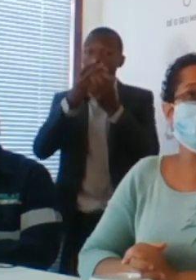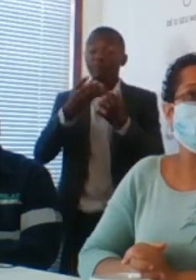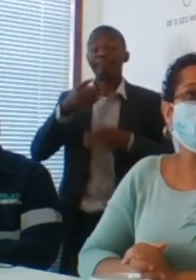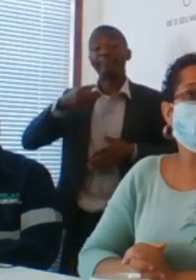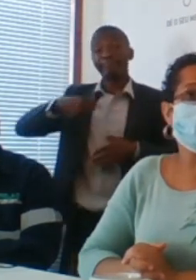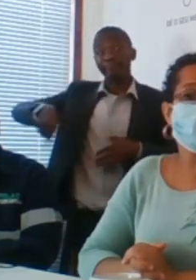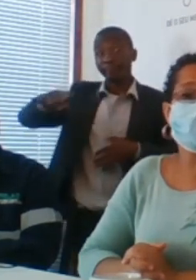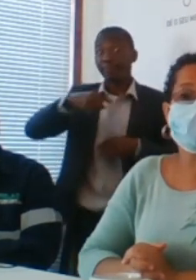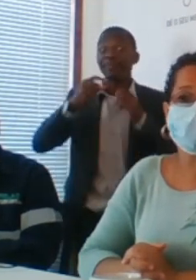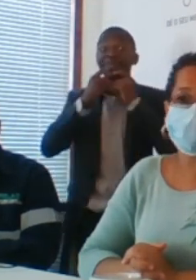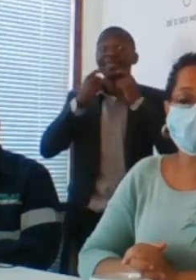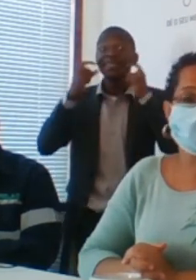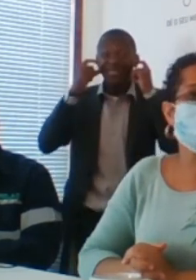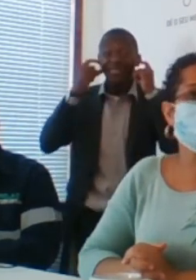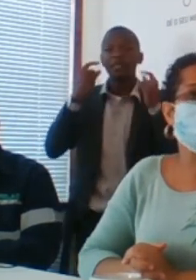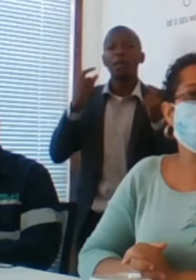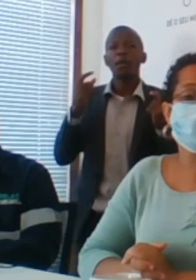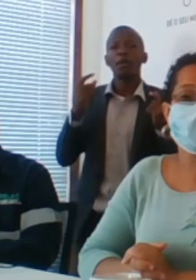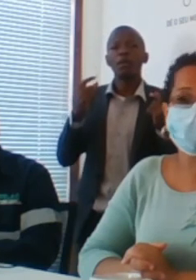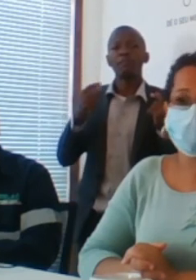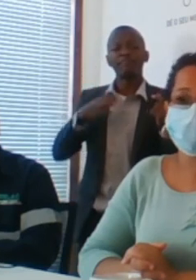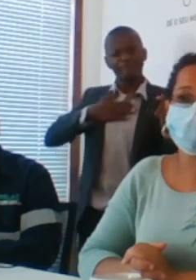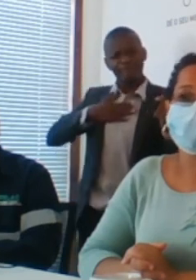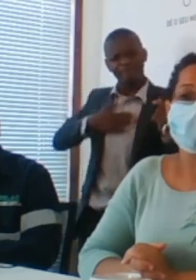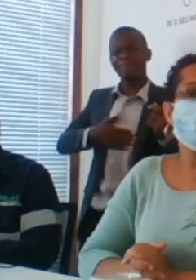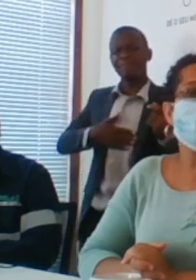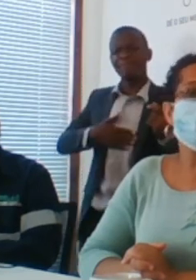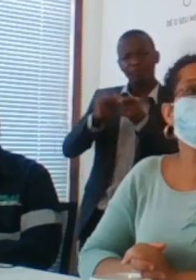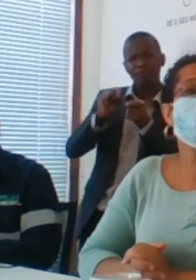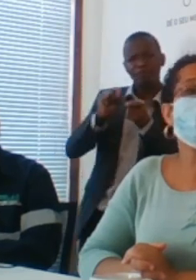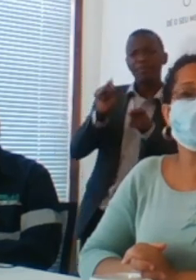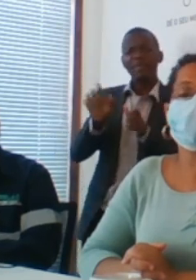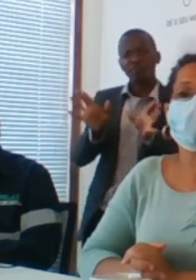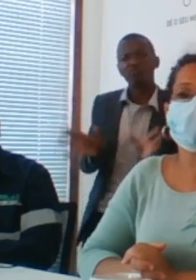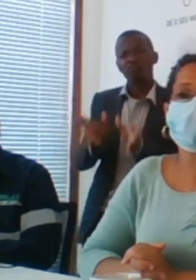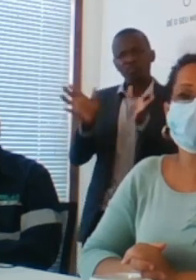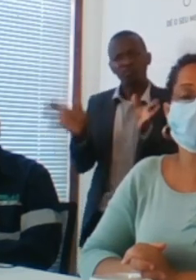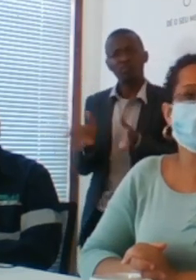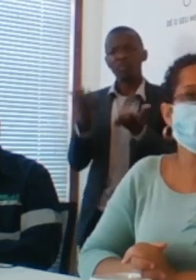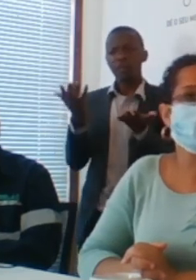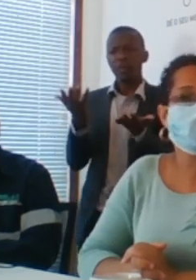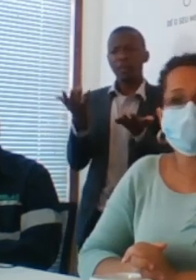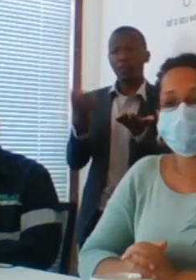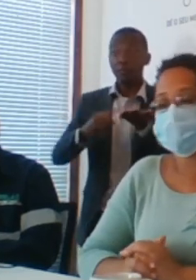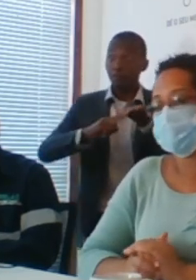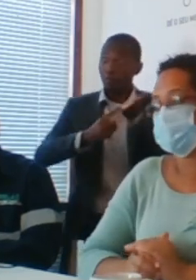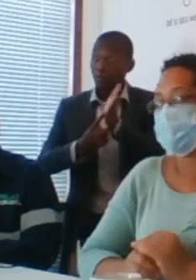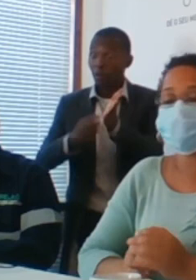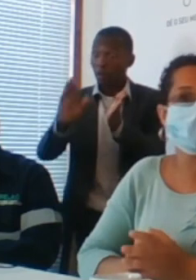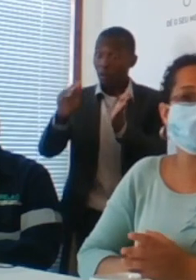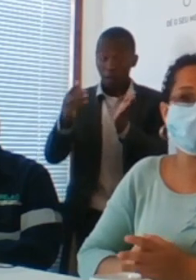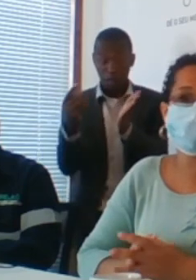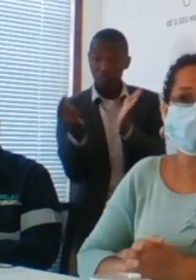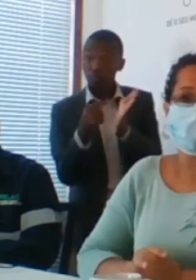special programs with assessments to actually be able to prove and show to organizations that